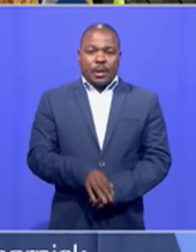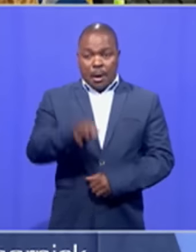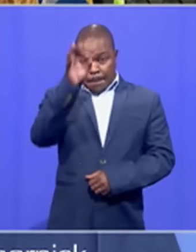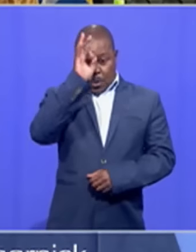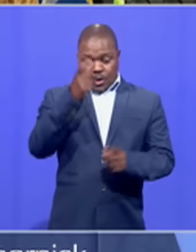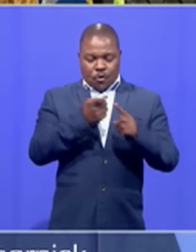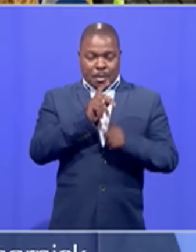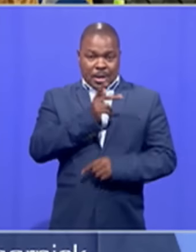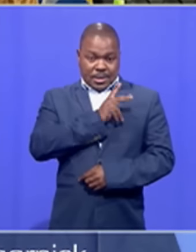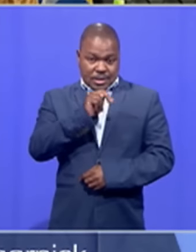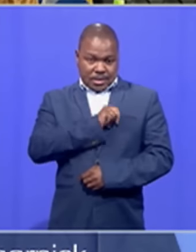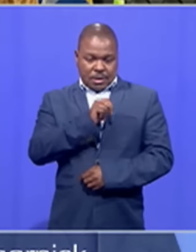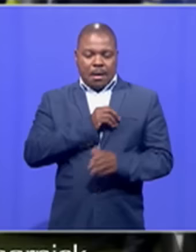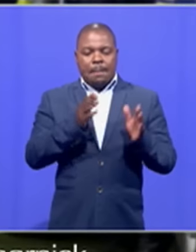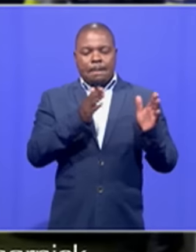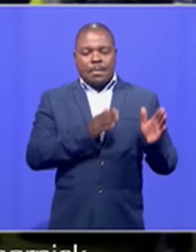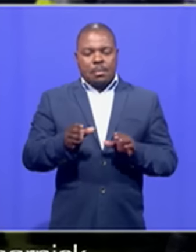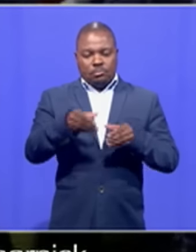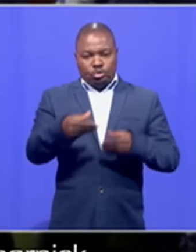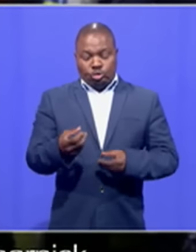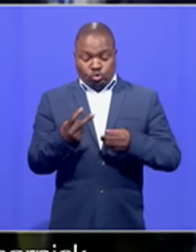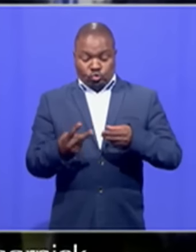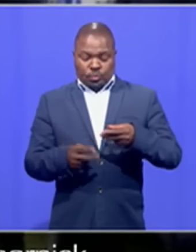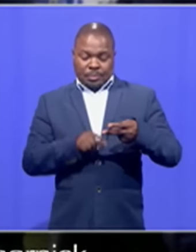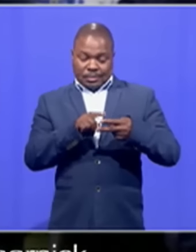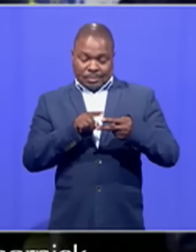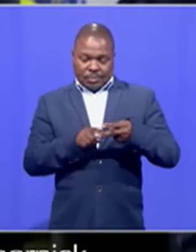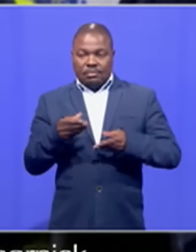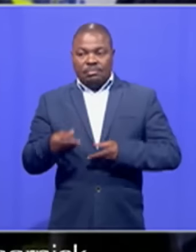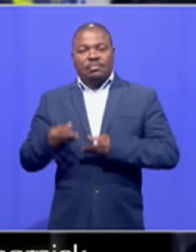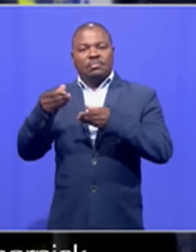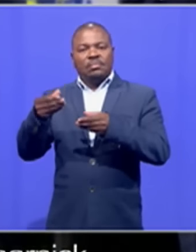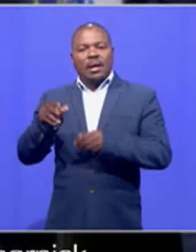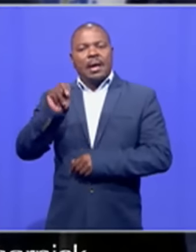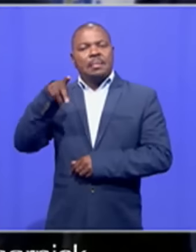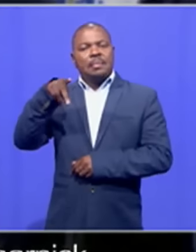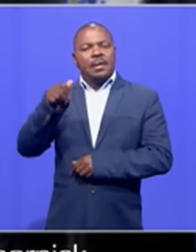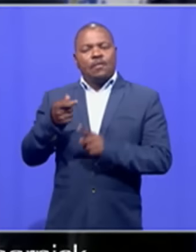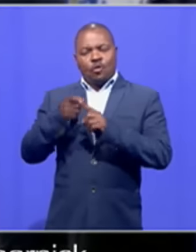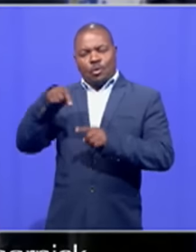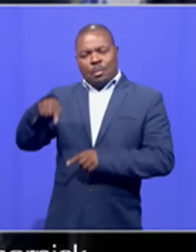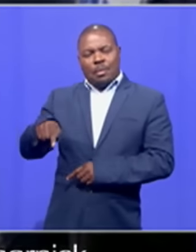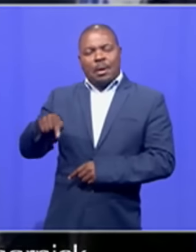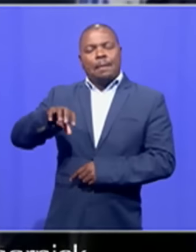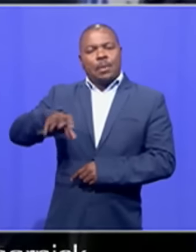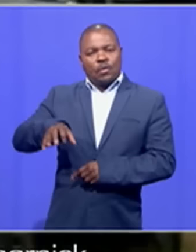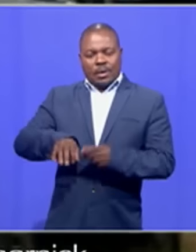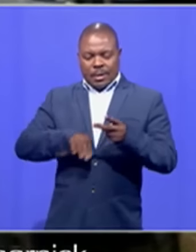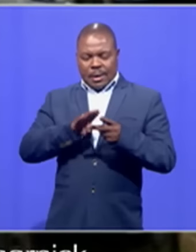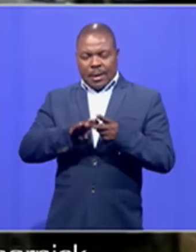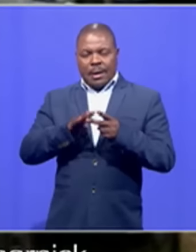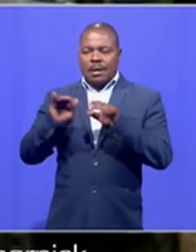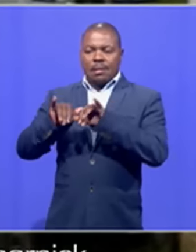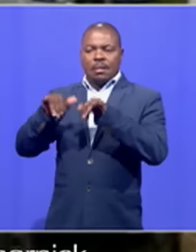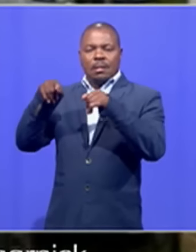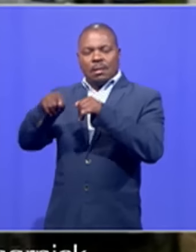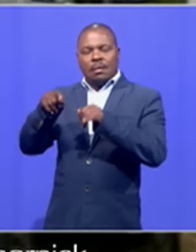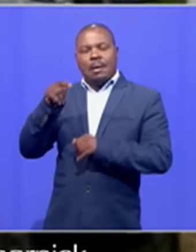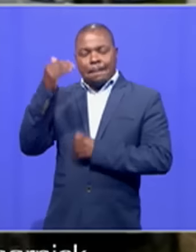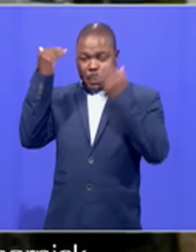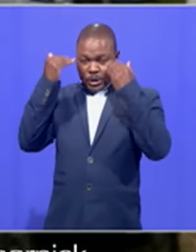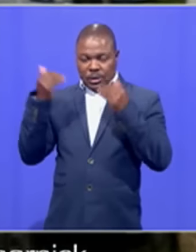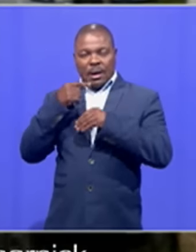Basphodisa ka KwaZulu-Natal ba beakanya didocket tše pedi go neela molaodi wa province wa botšhotšhisi le komišene ya magistrata bakeng sa